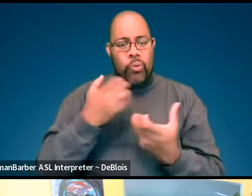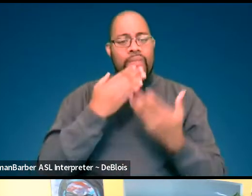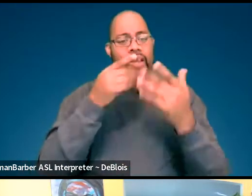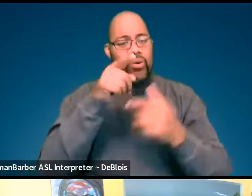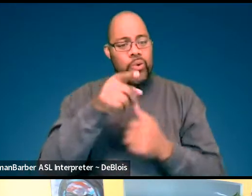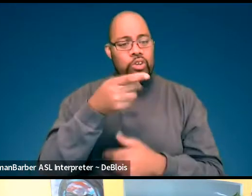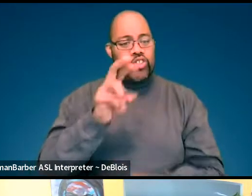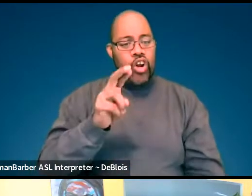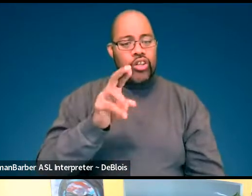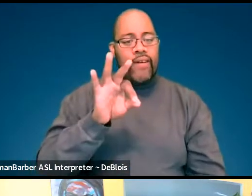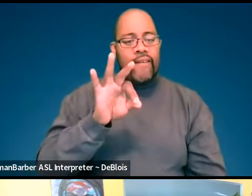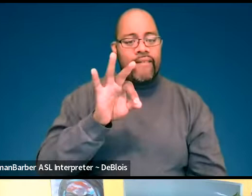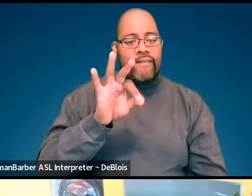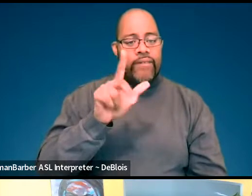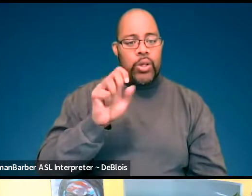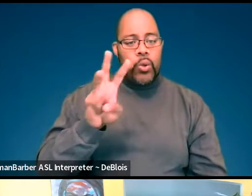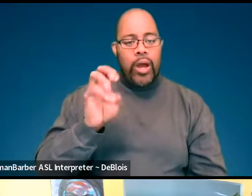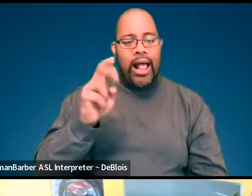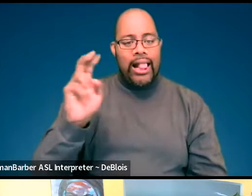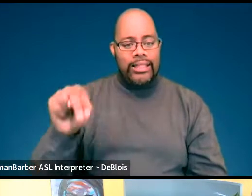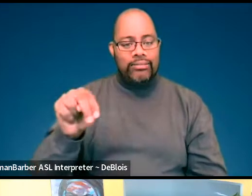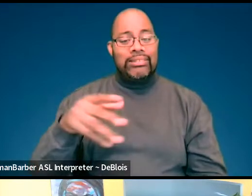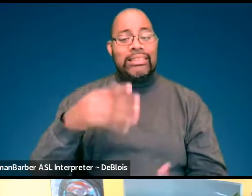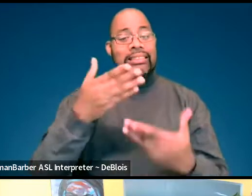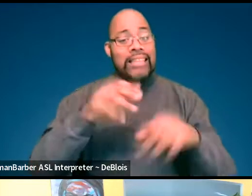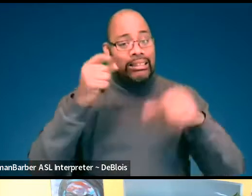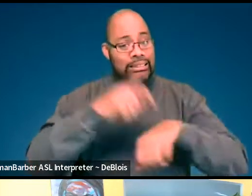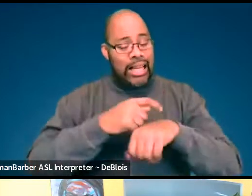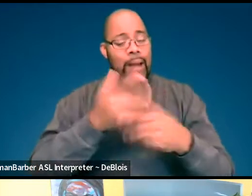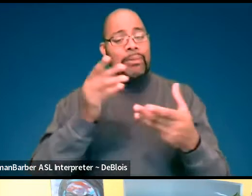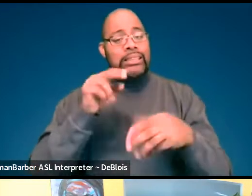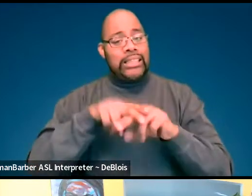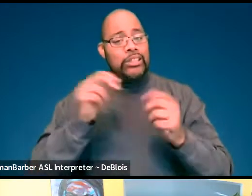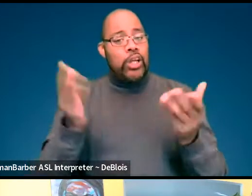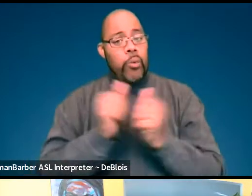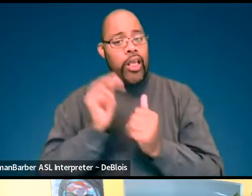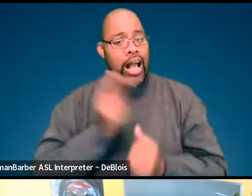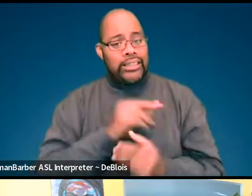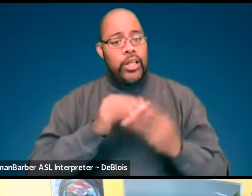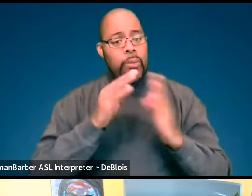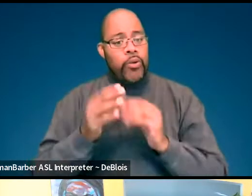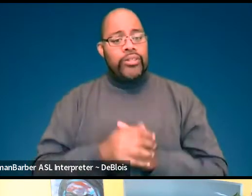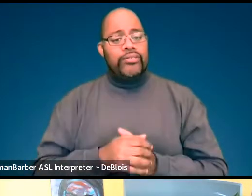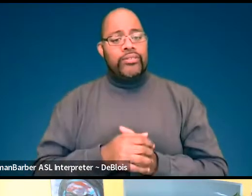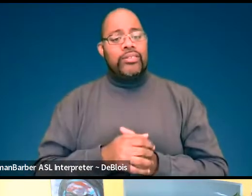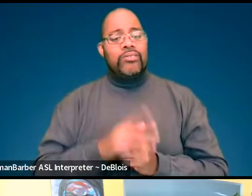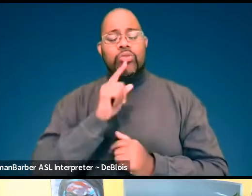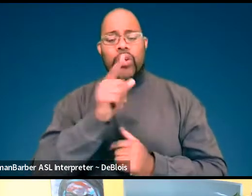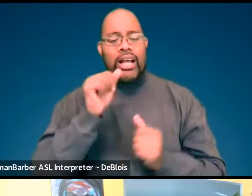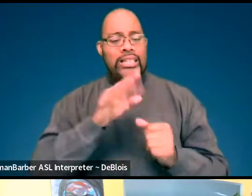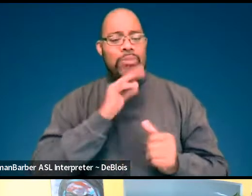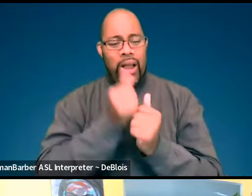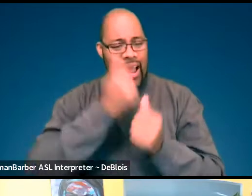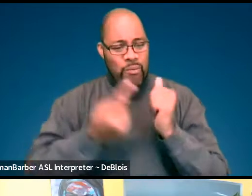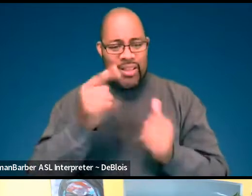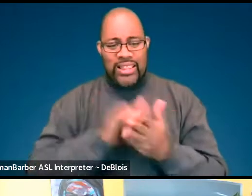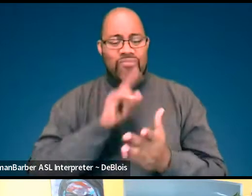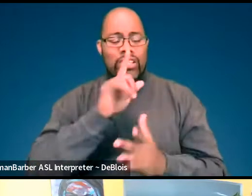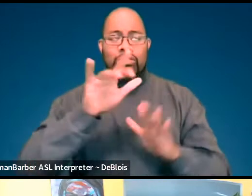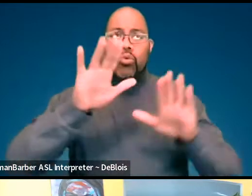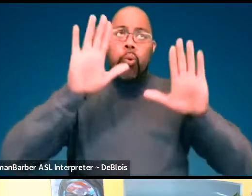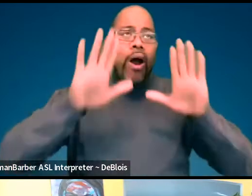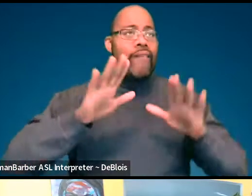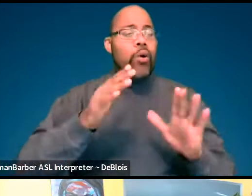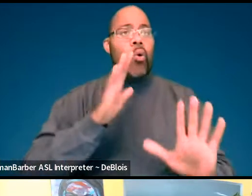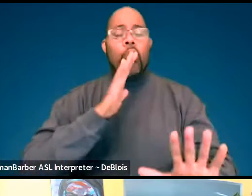you, Dr. Flewellen, so much for taking the time out of your evening to sit and chat with us in our community. I'm pretty sure I can speak with everybody that it's been super enlightening